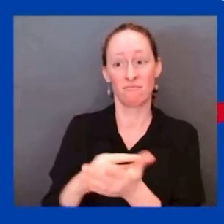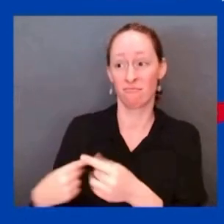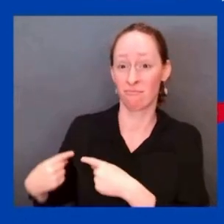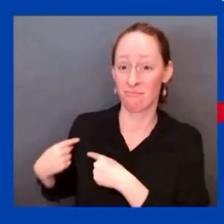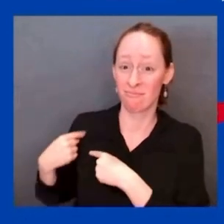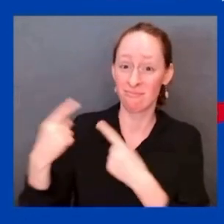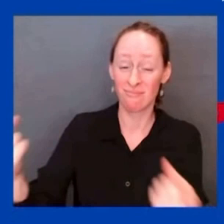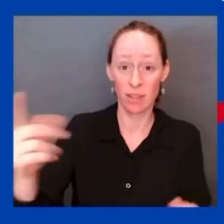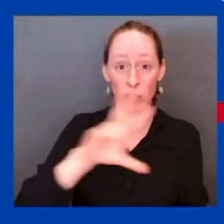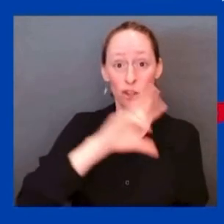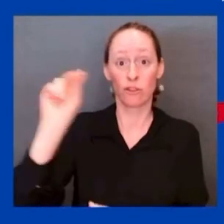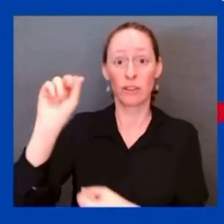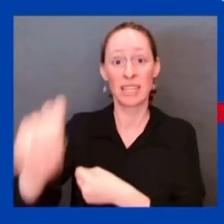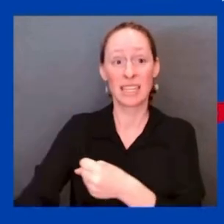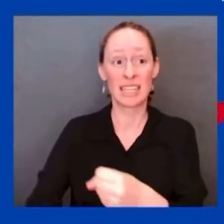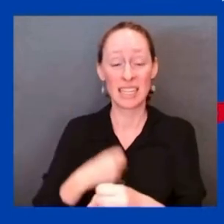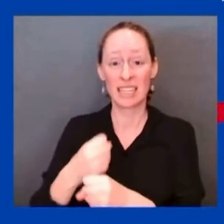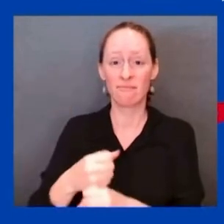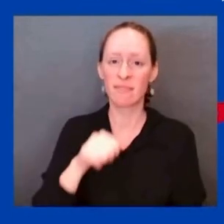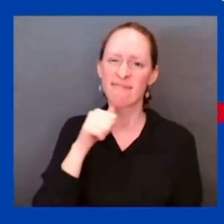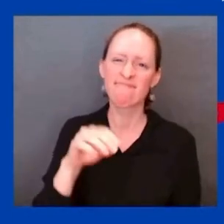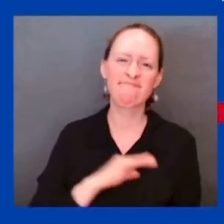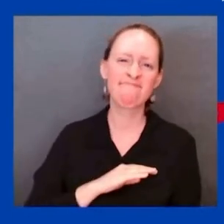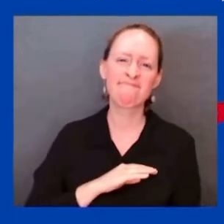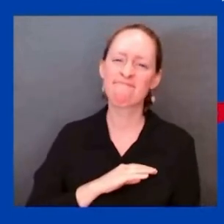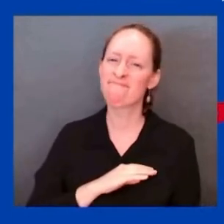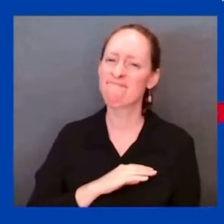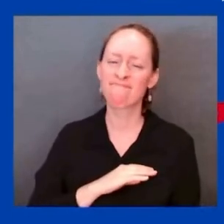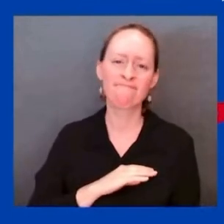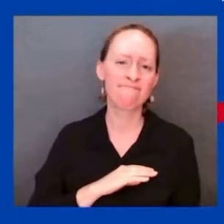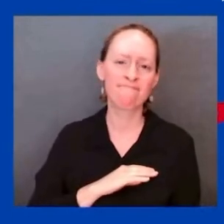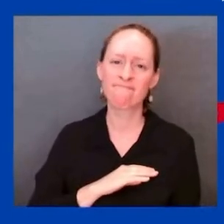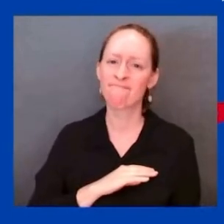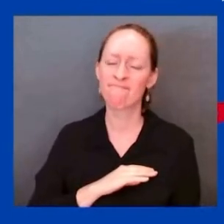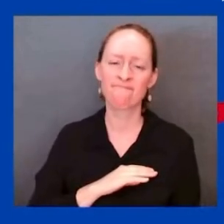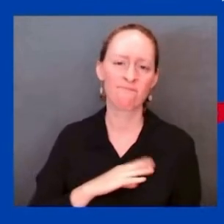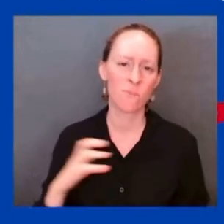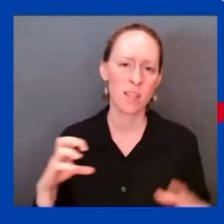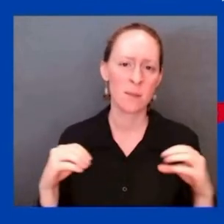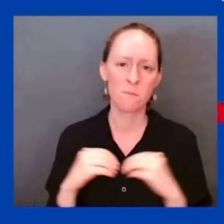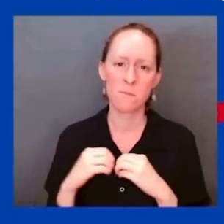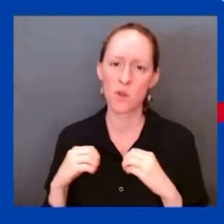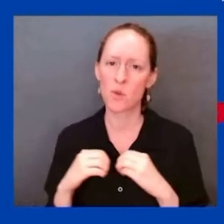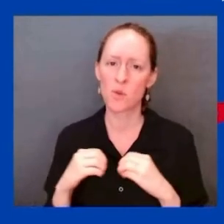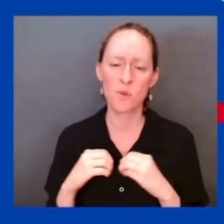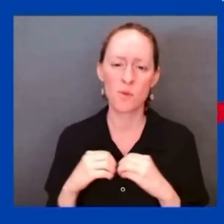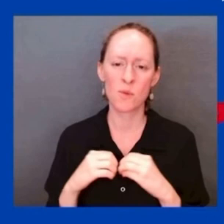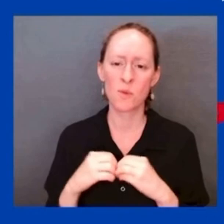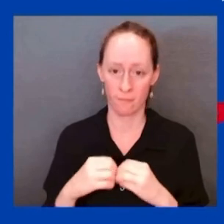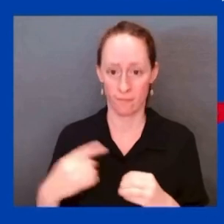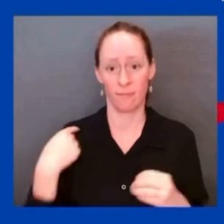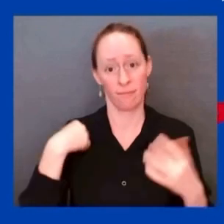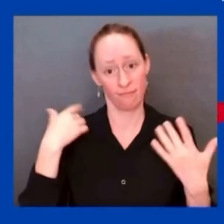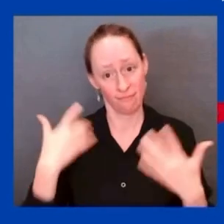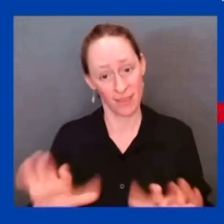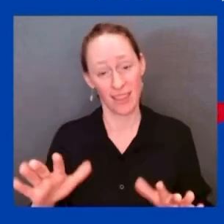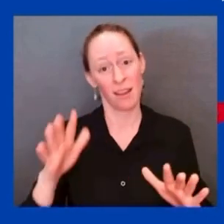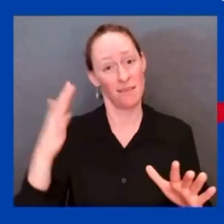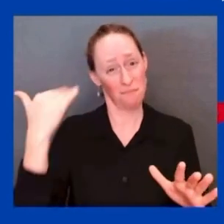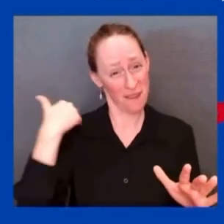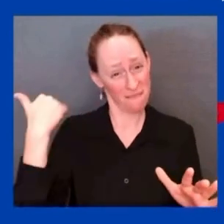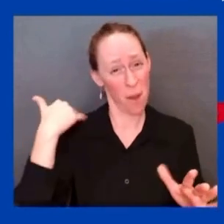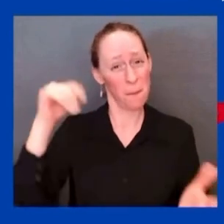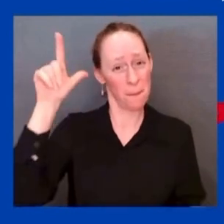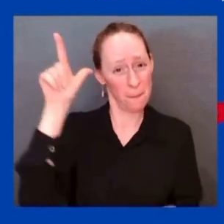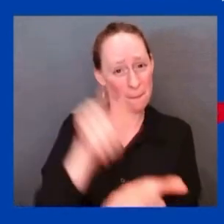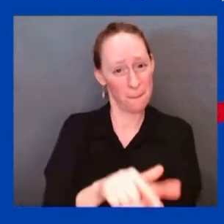was one of those guys early on when I was a senator who helped pass the assault weapons ban. We can only get it for 10 years, and one of the